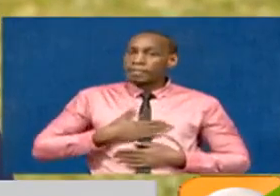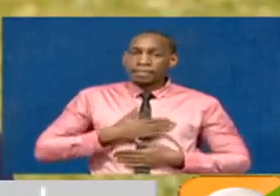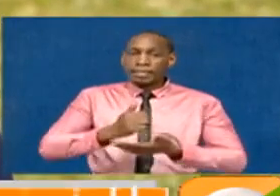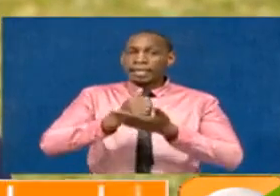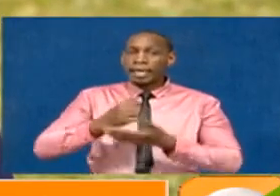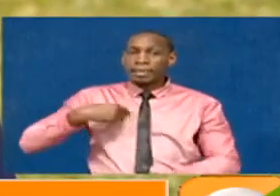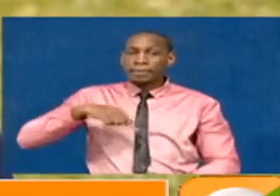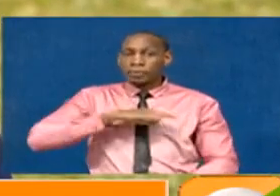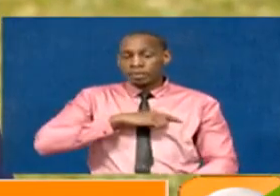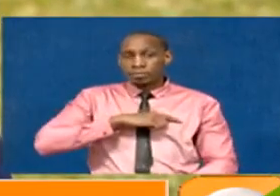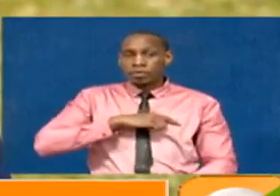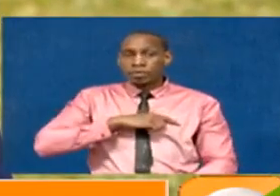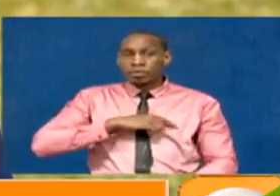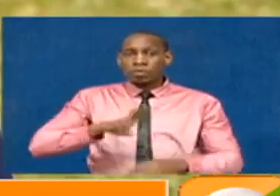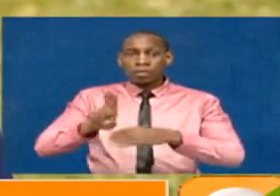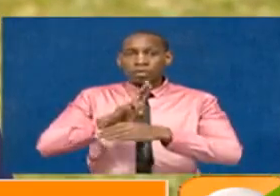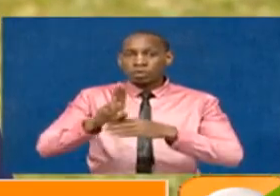us through machinery,